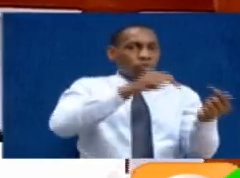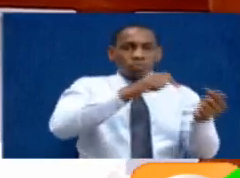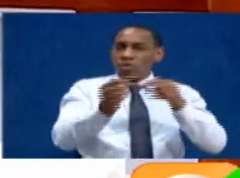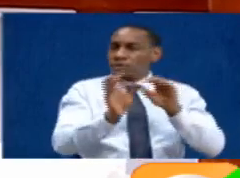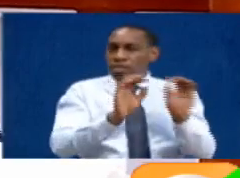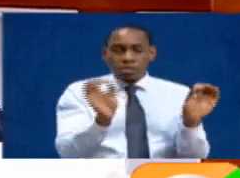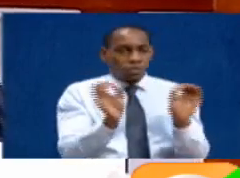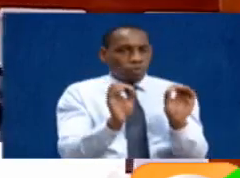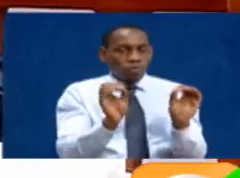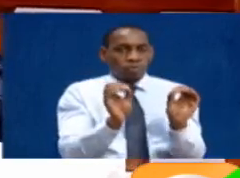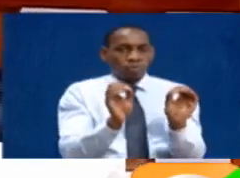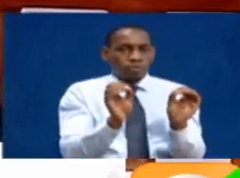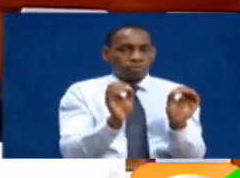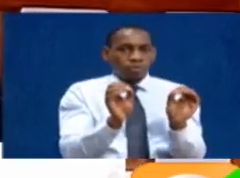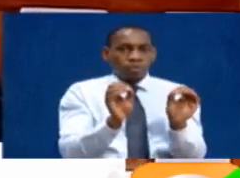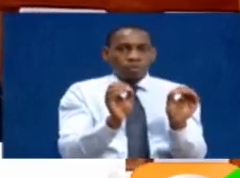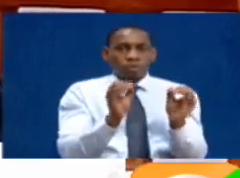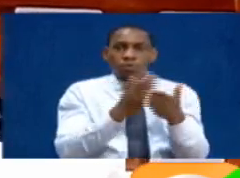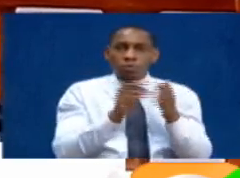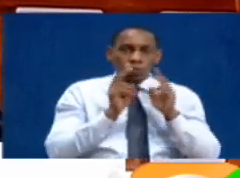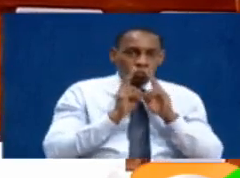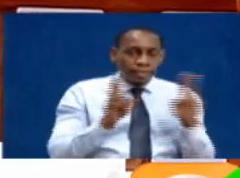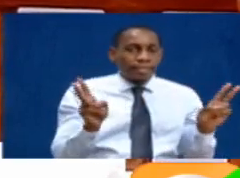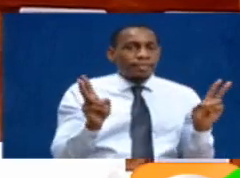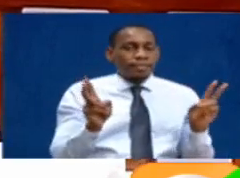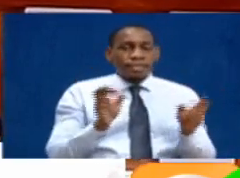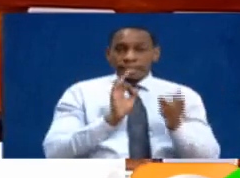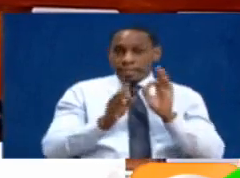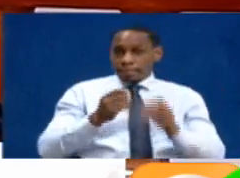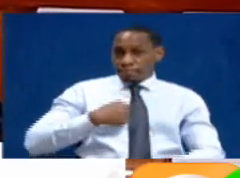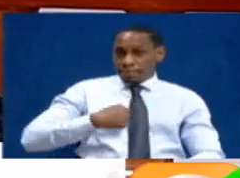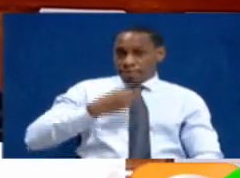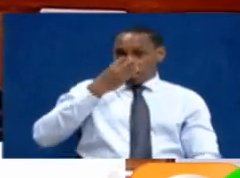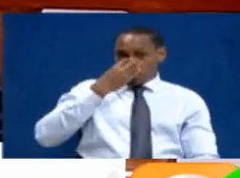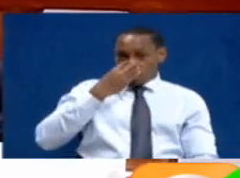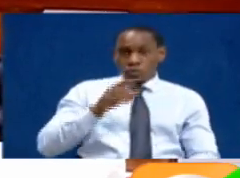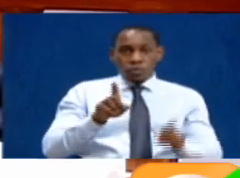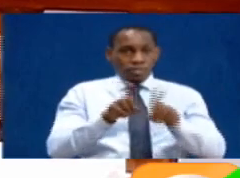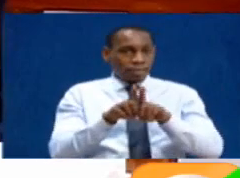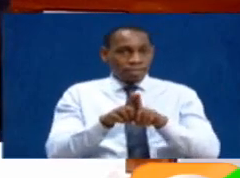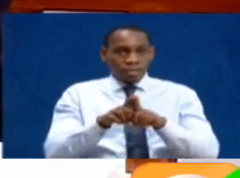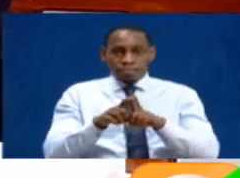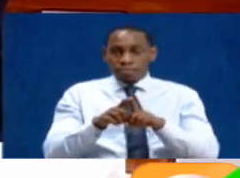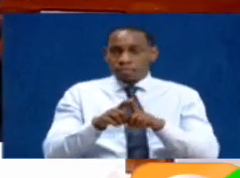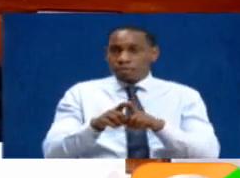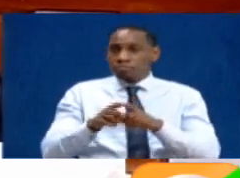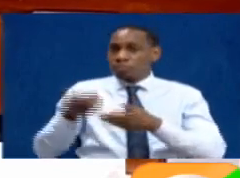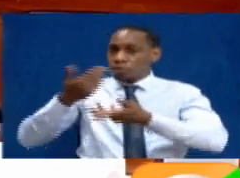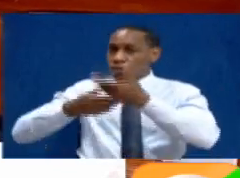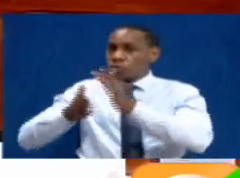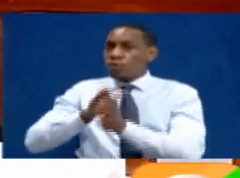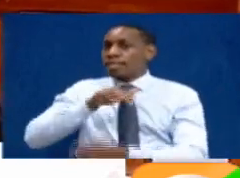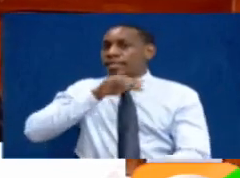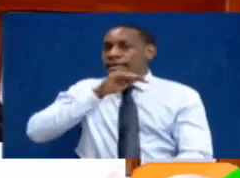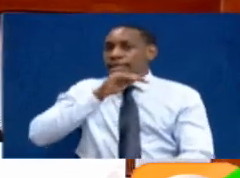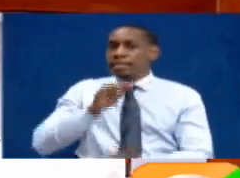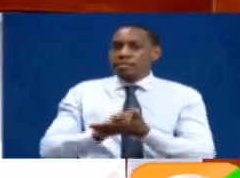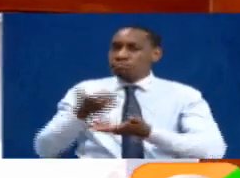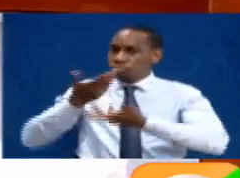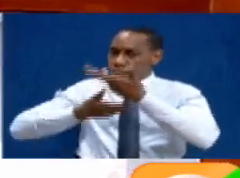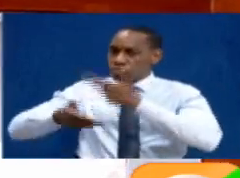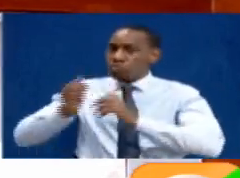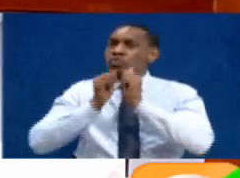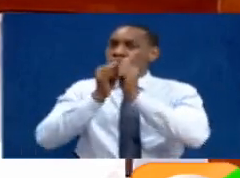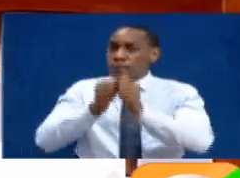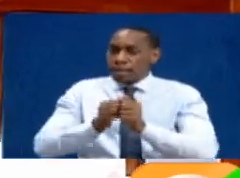confrontational, let him be remorseful. If it were me, I would look even for Raila Amolo Odinga. I would have breakfast with